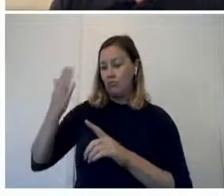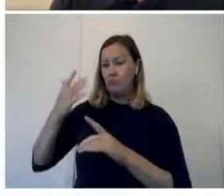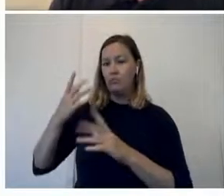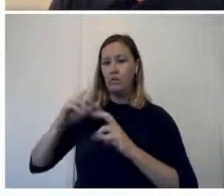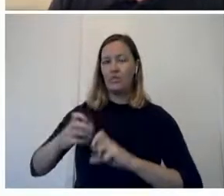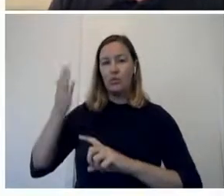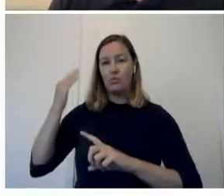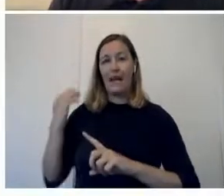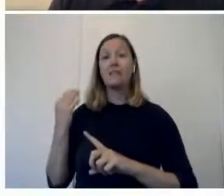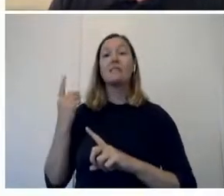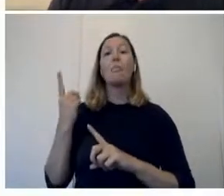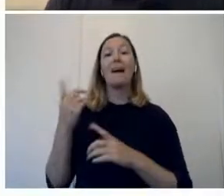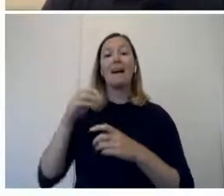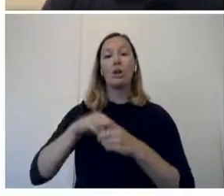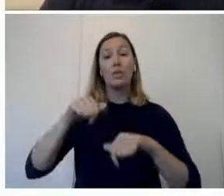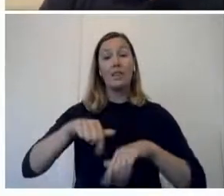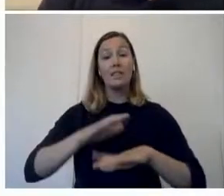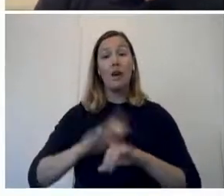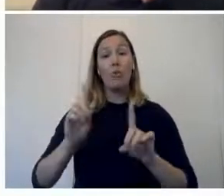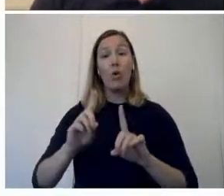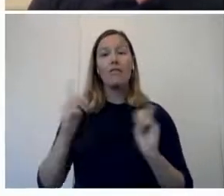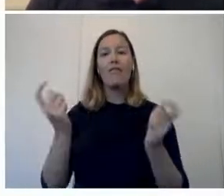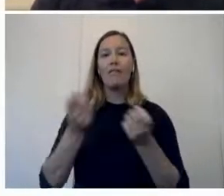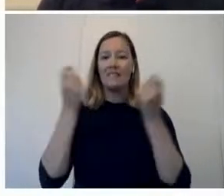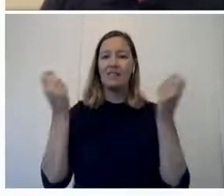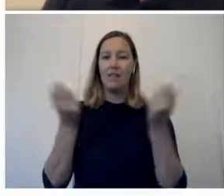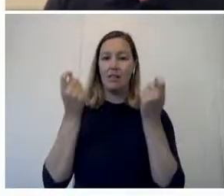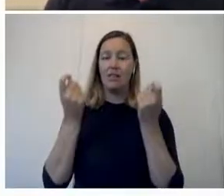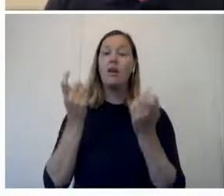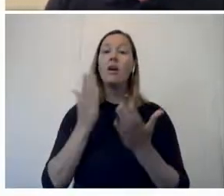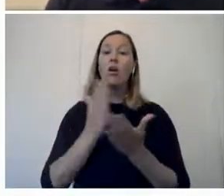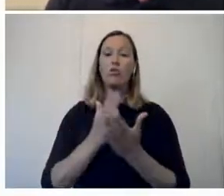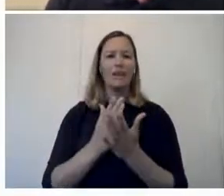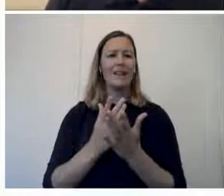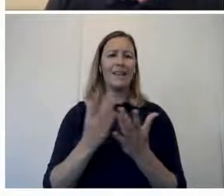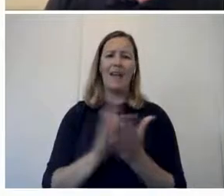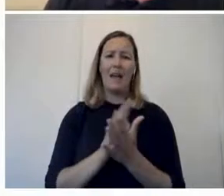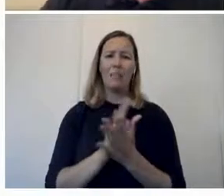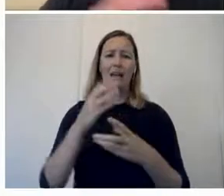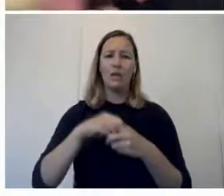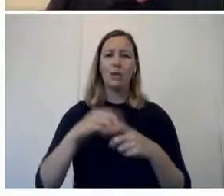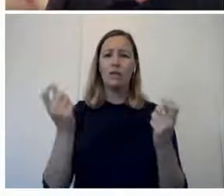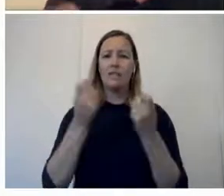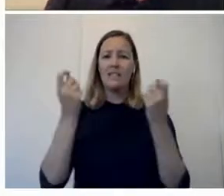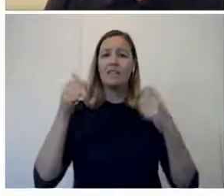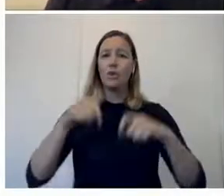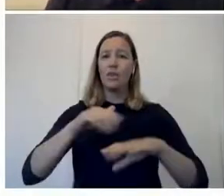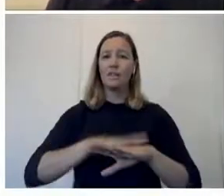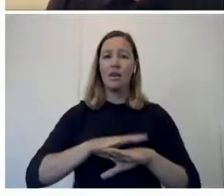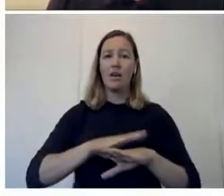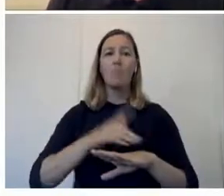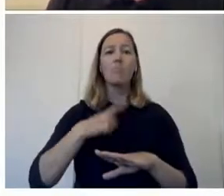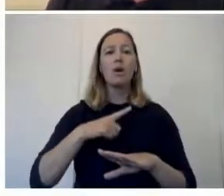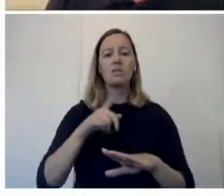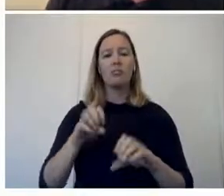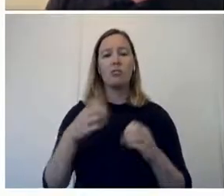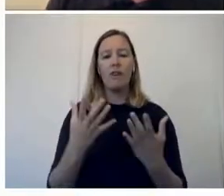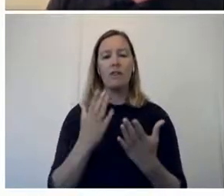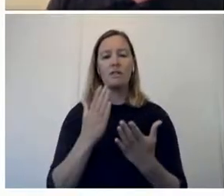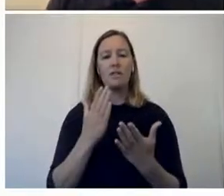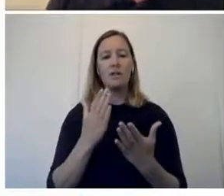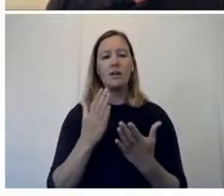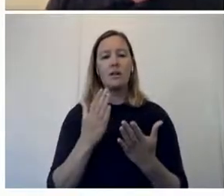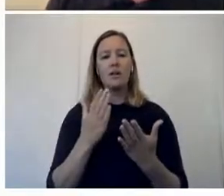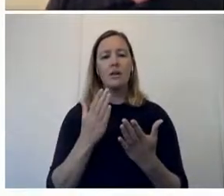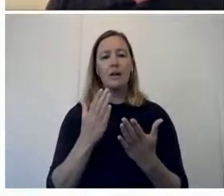festivals. And we are very pleased that we did, because festivals gives a whole flavor to the way that people not